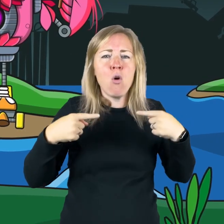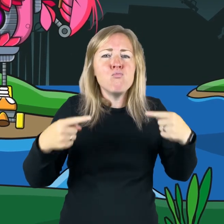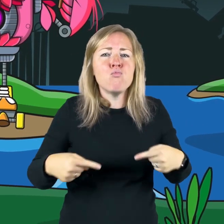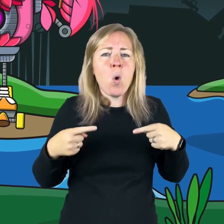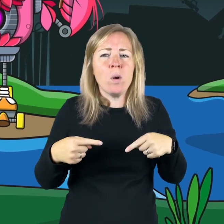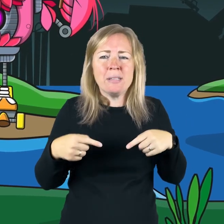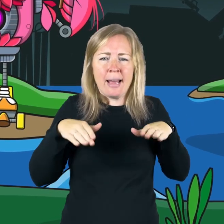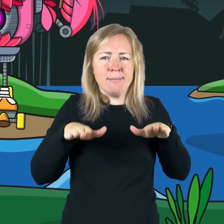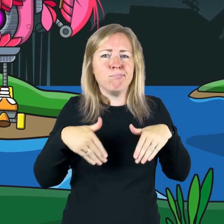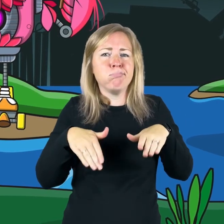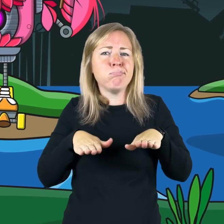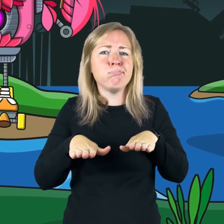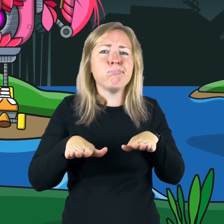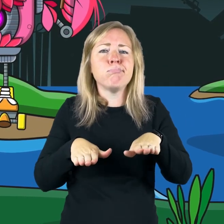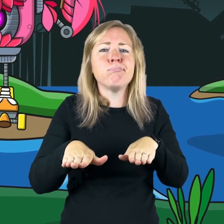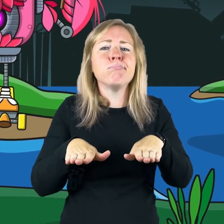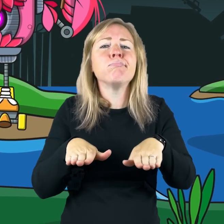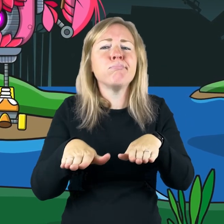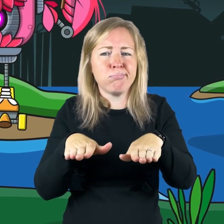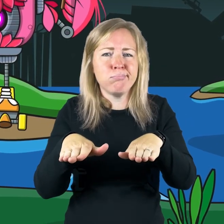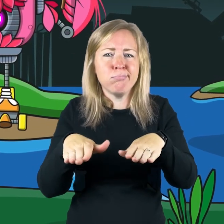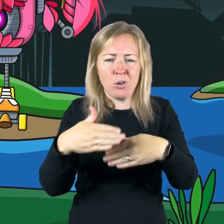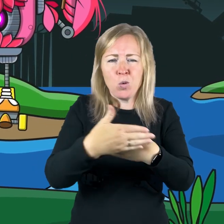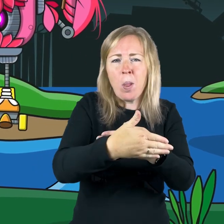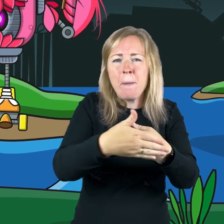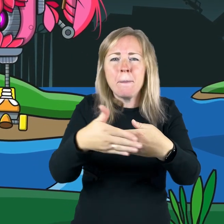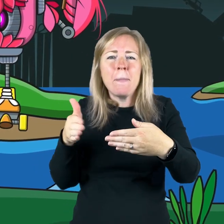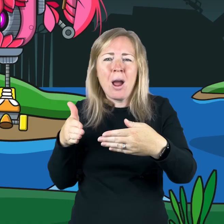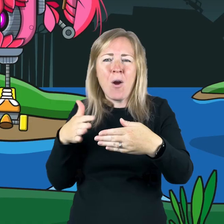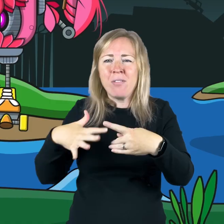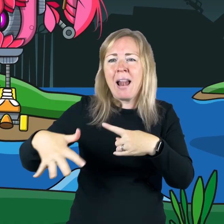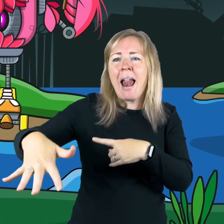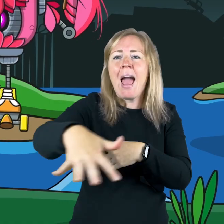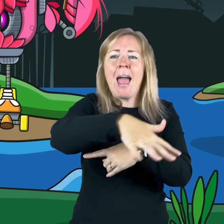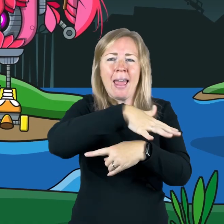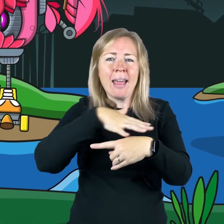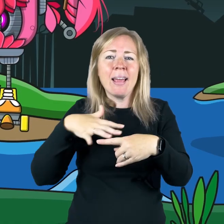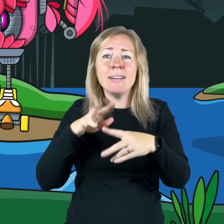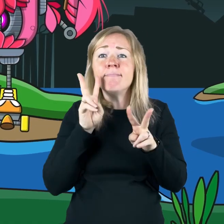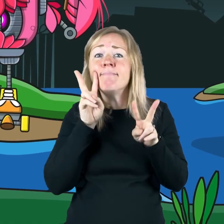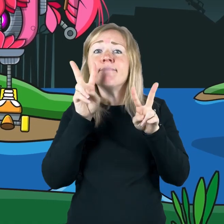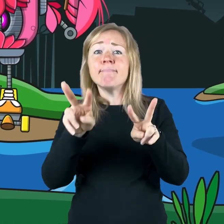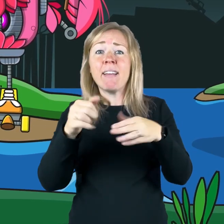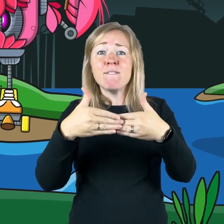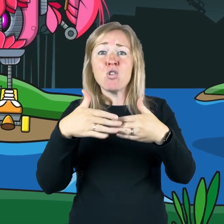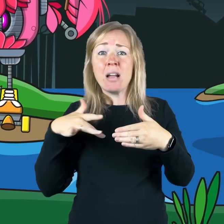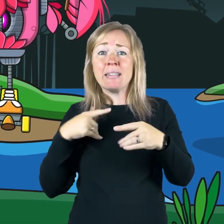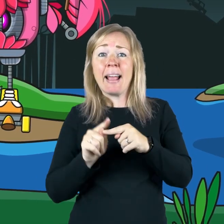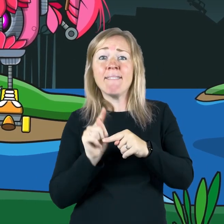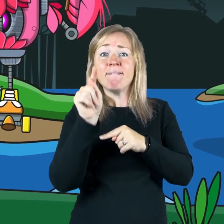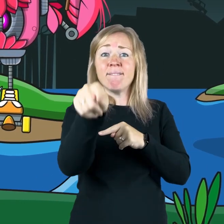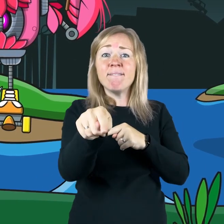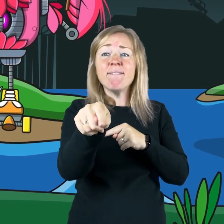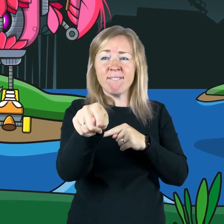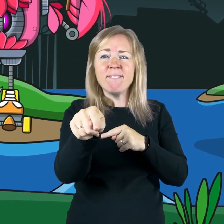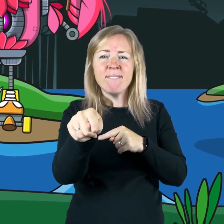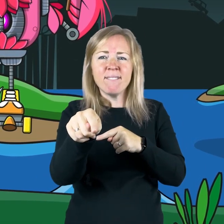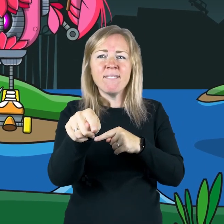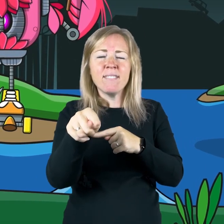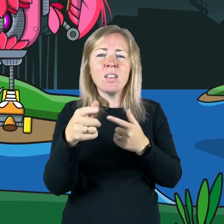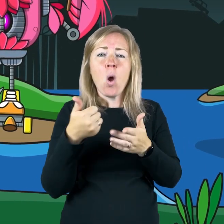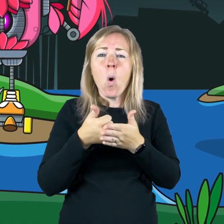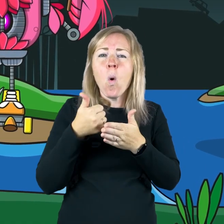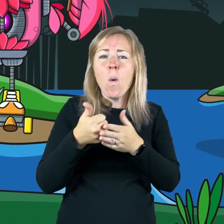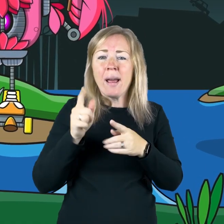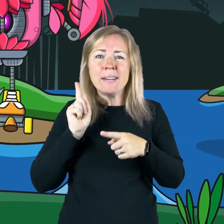and roller skate straight to the bank of the lake where all of her friends lived. She would always travel on one roller